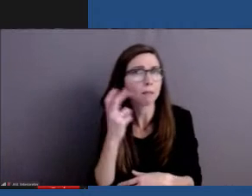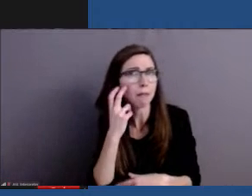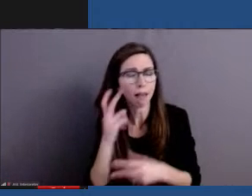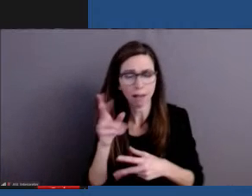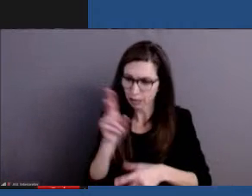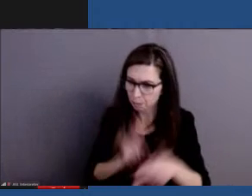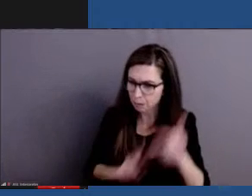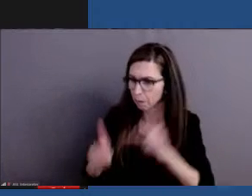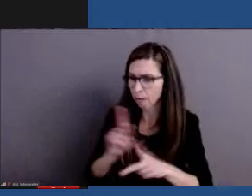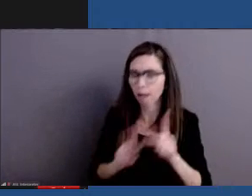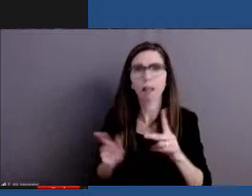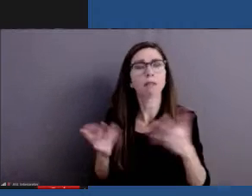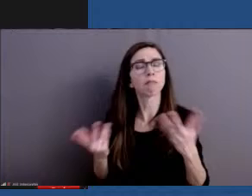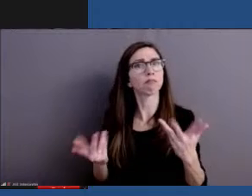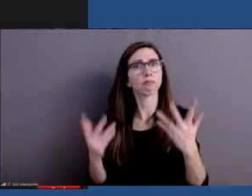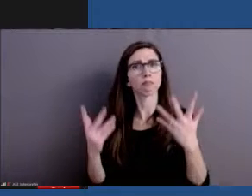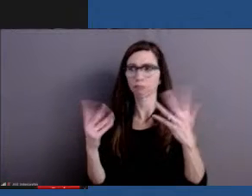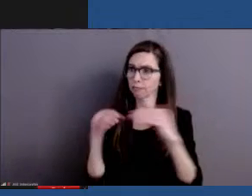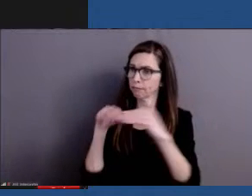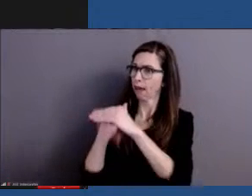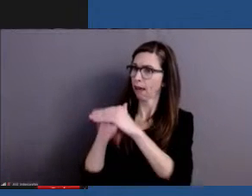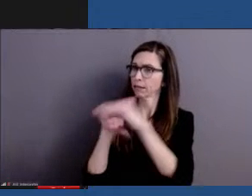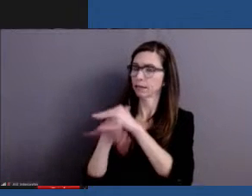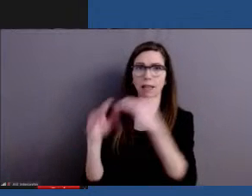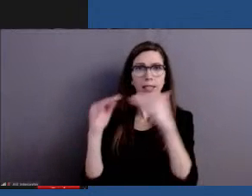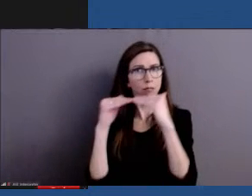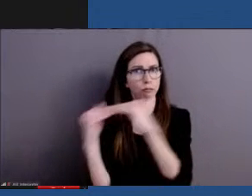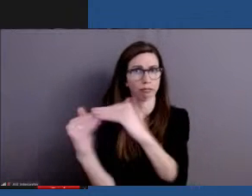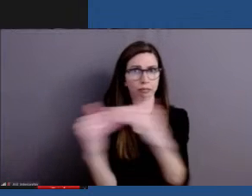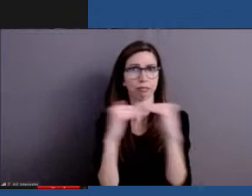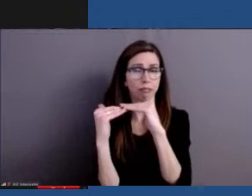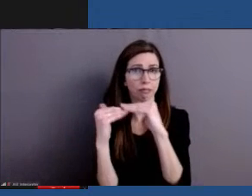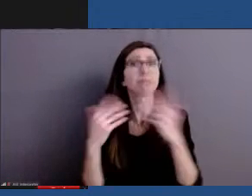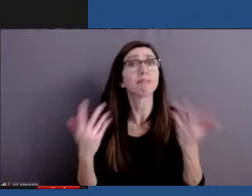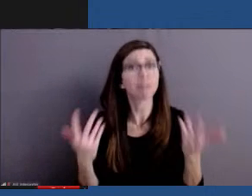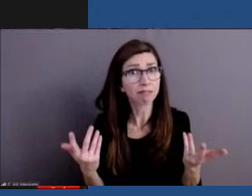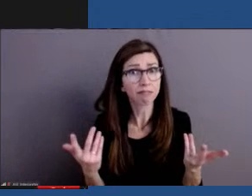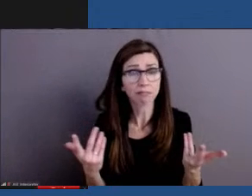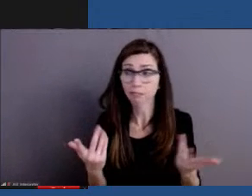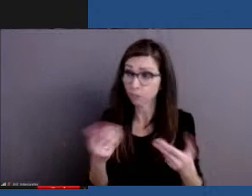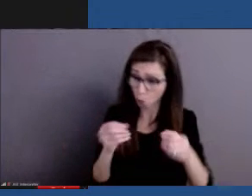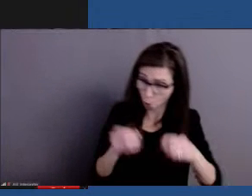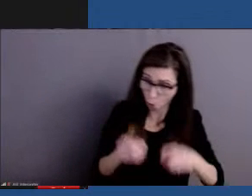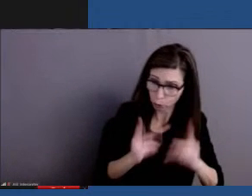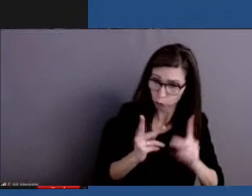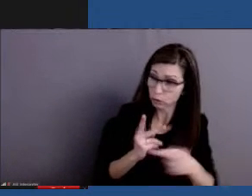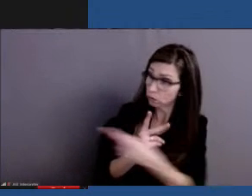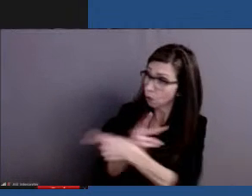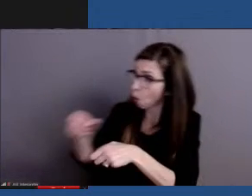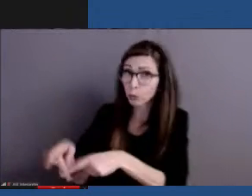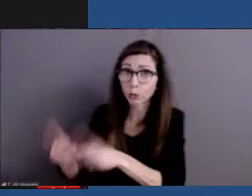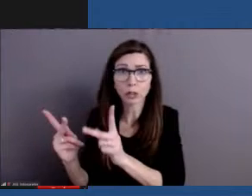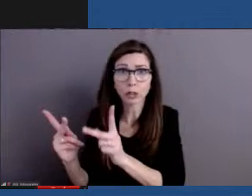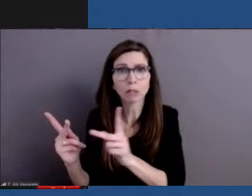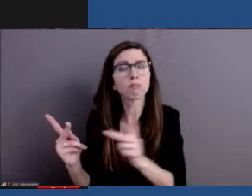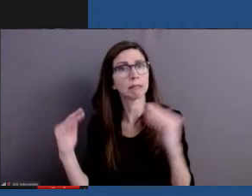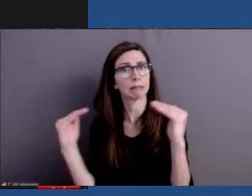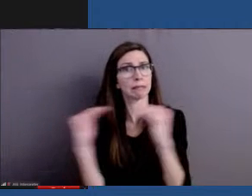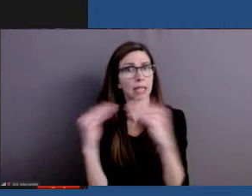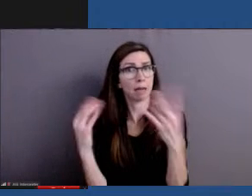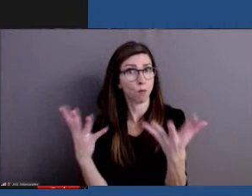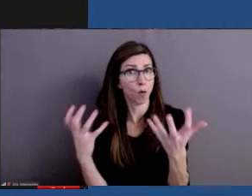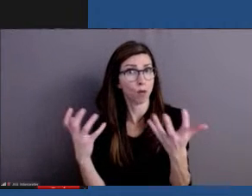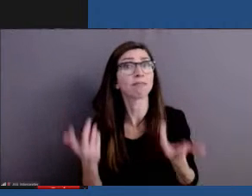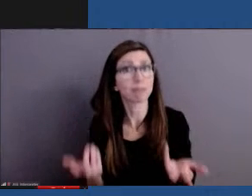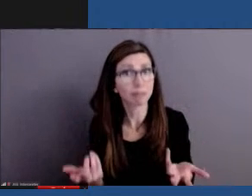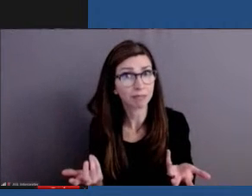same benefits and opportunities that are available to everybody. On a local level, our